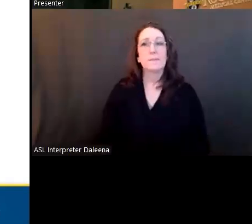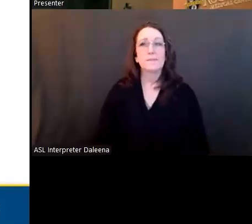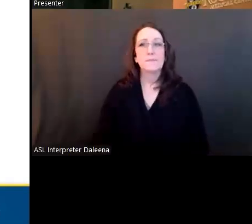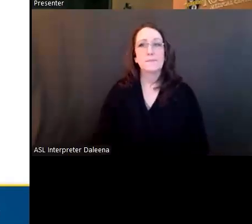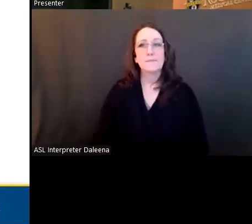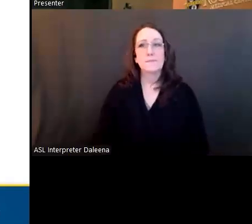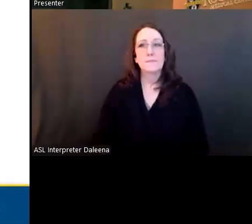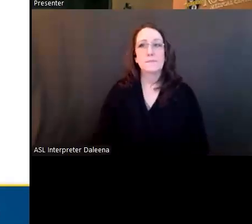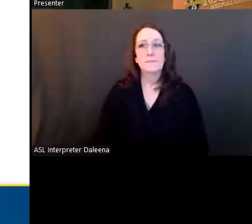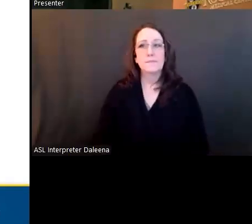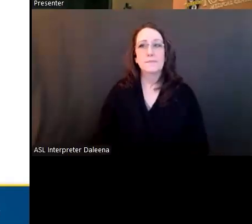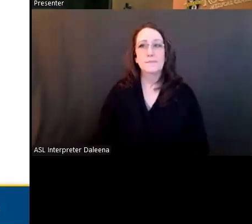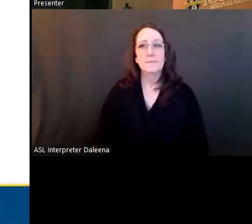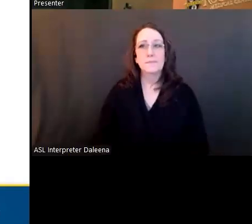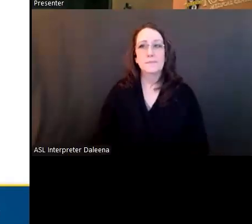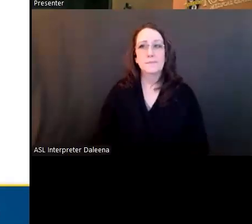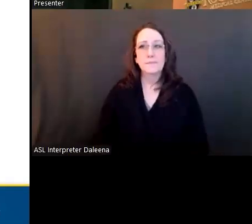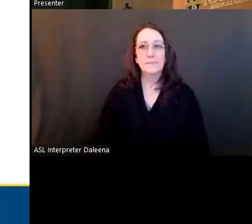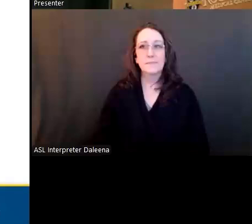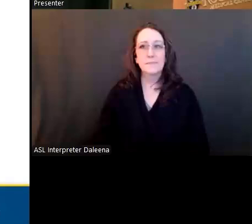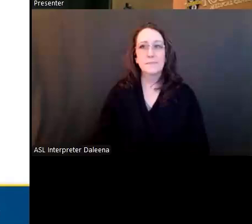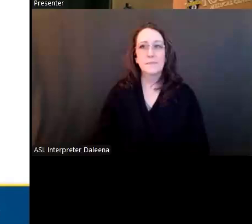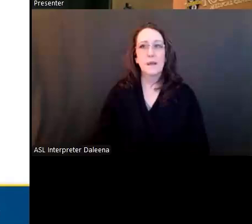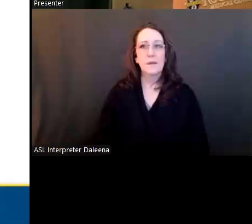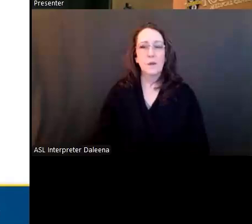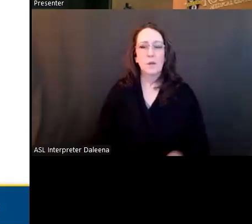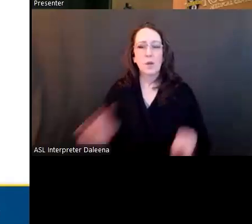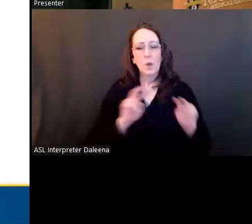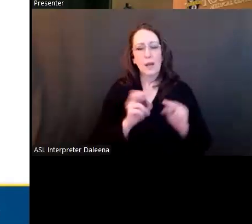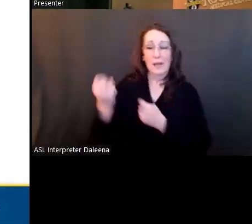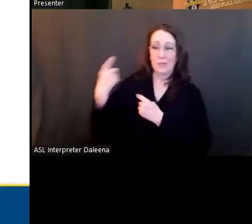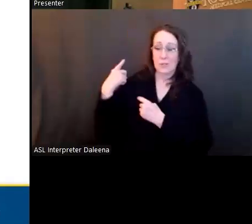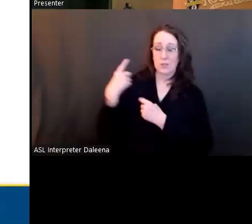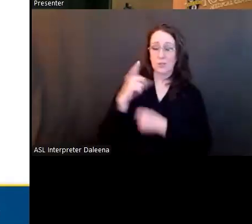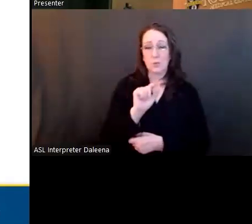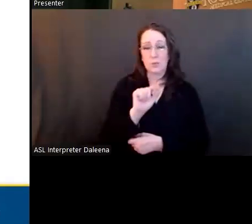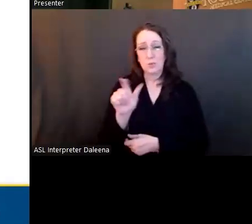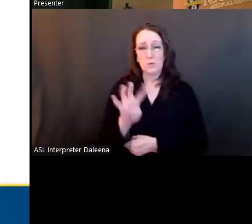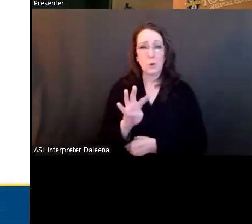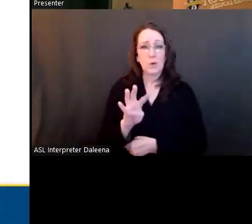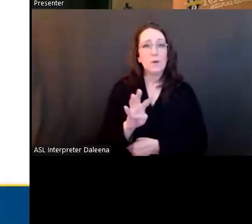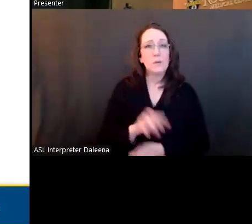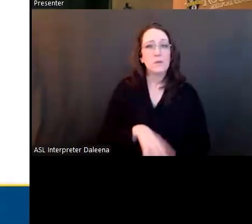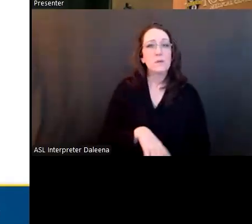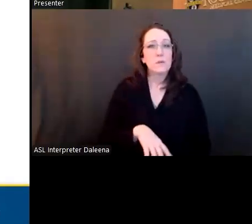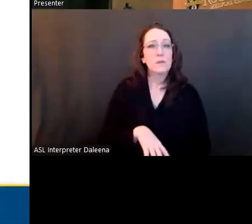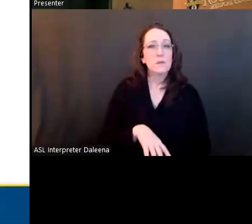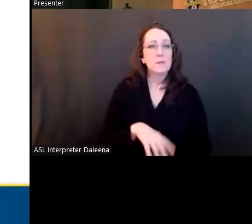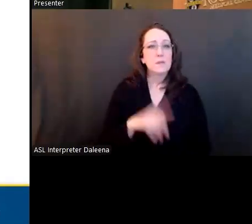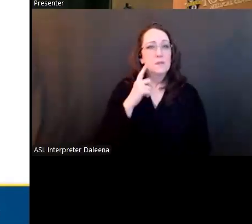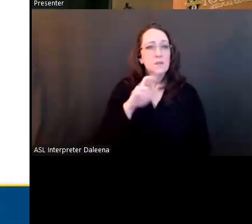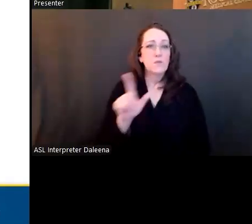Looking at the numbers from last year, 2024, we had 42,491 scheduled